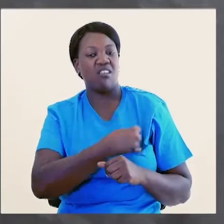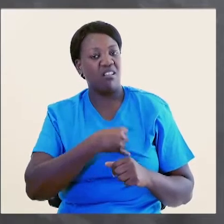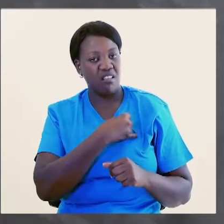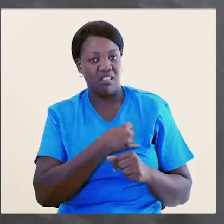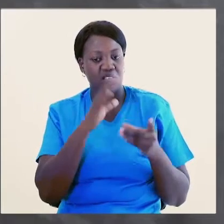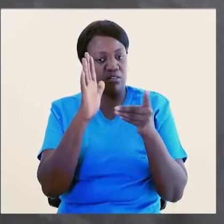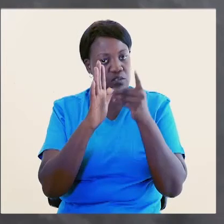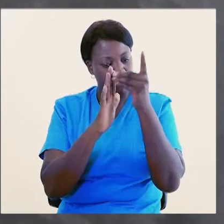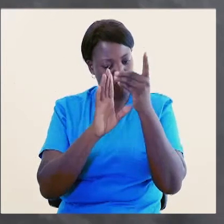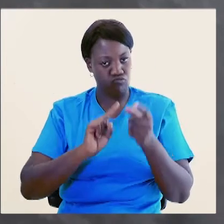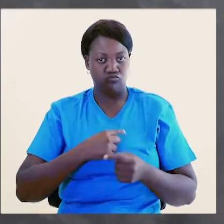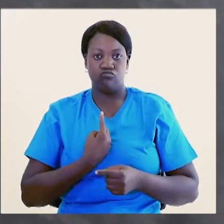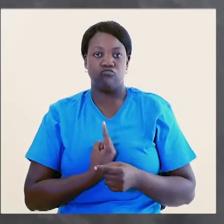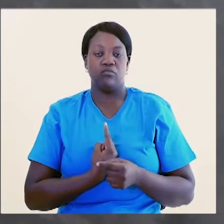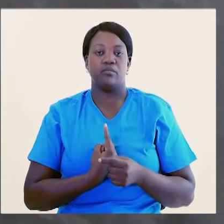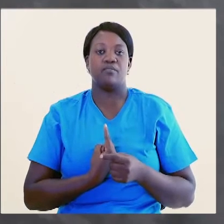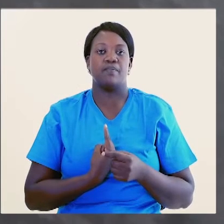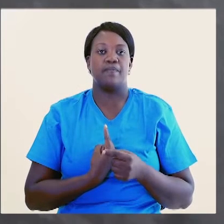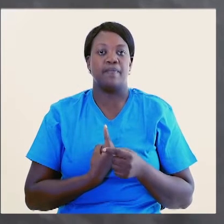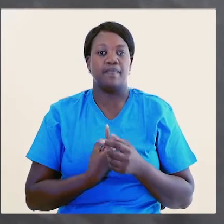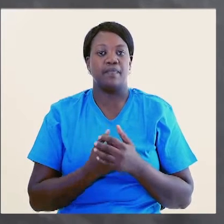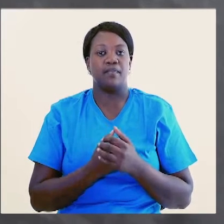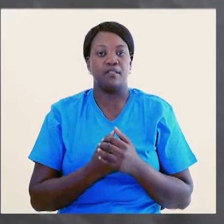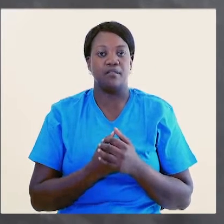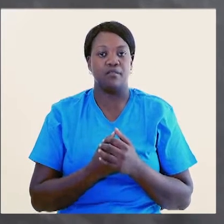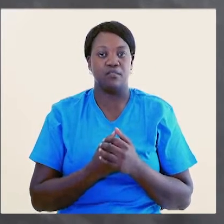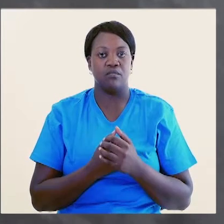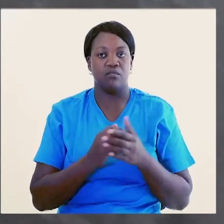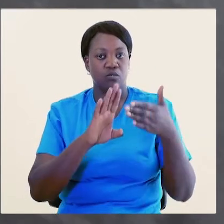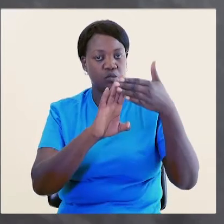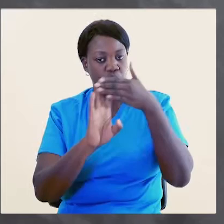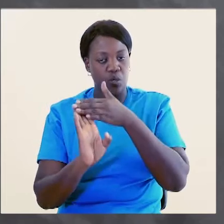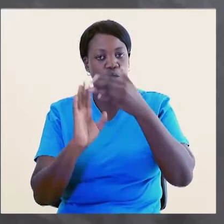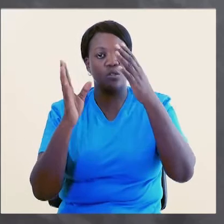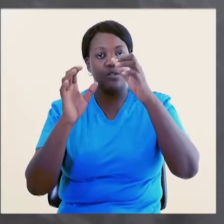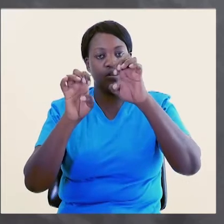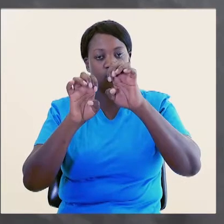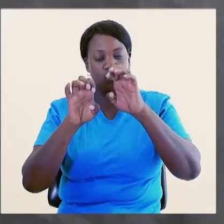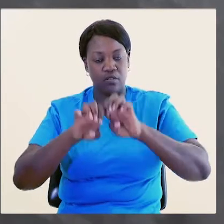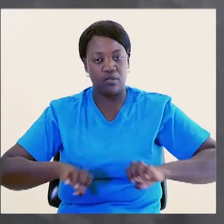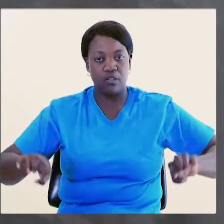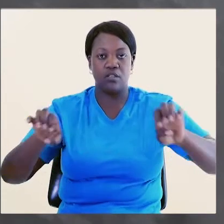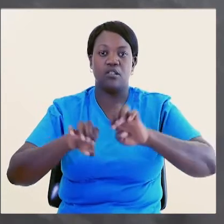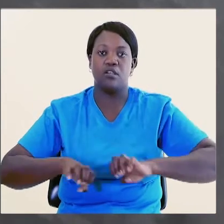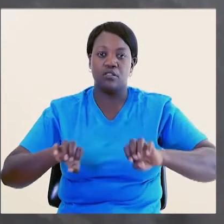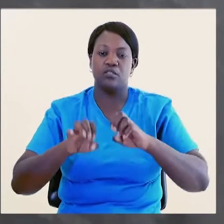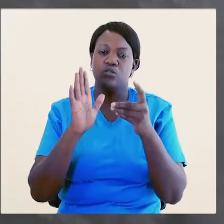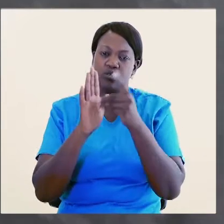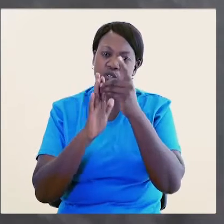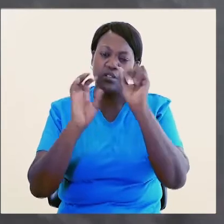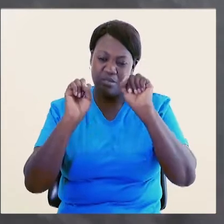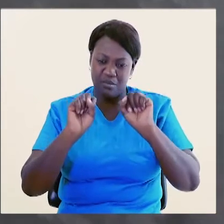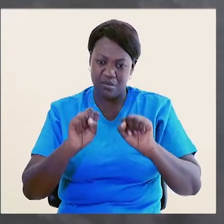to develop themselves. Conservation of the environment. Development should also include